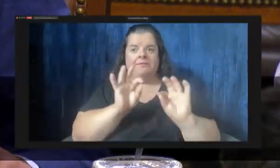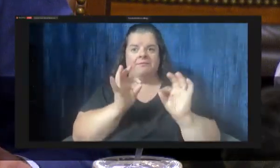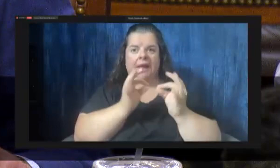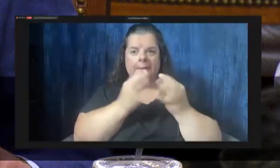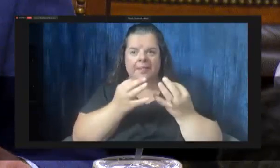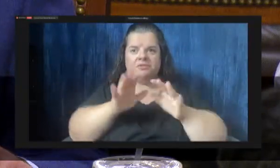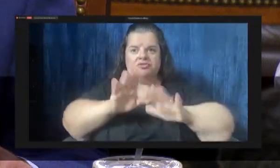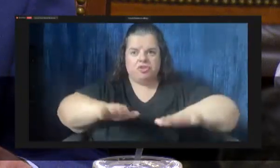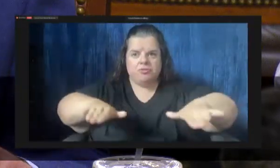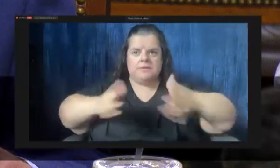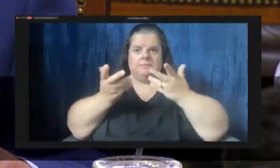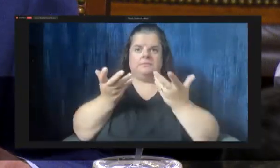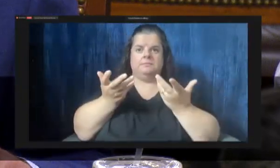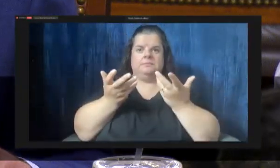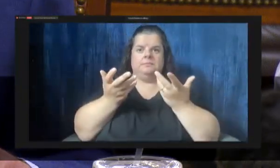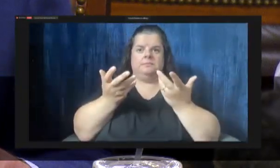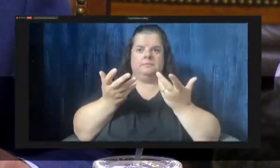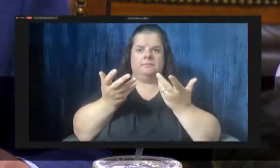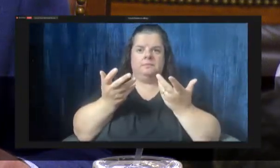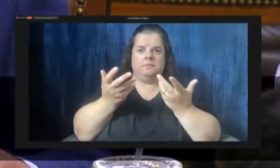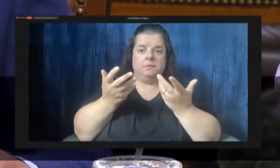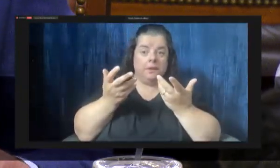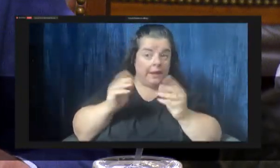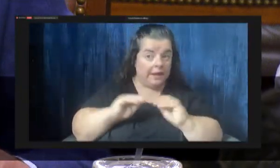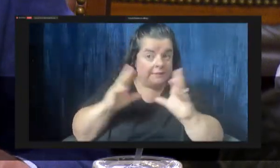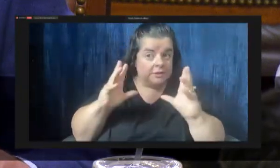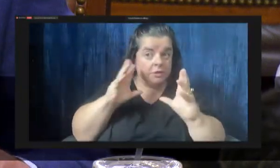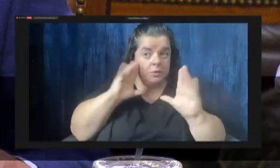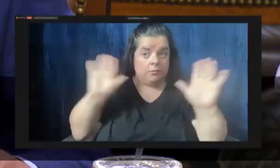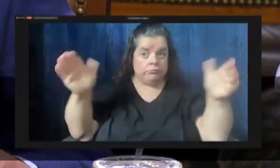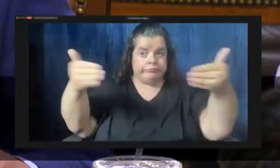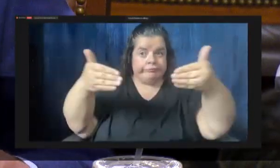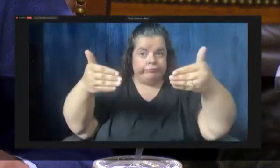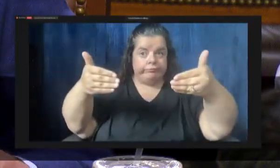nature. We're obviously going to shut that area down.